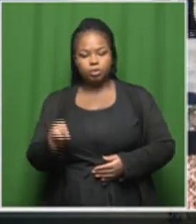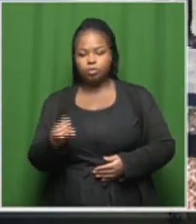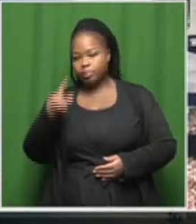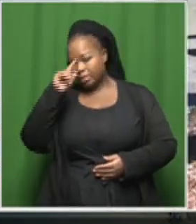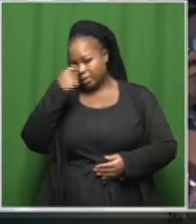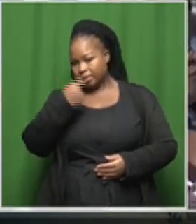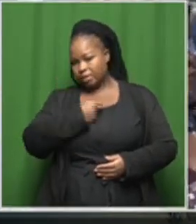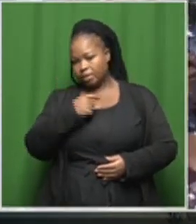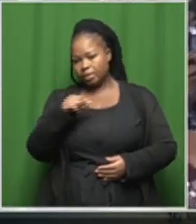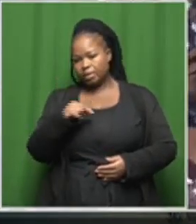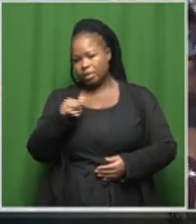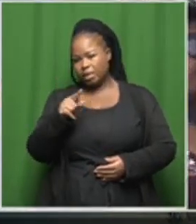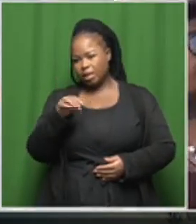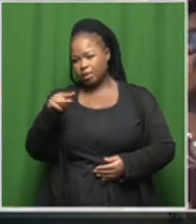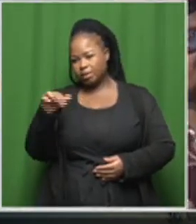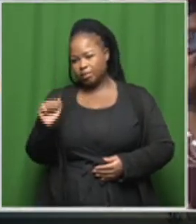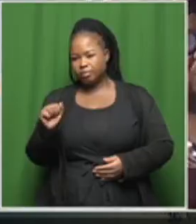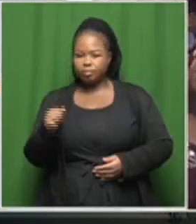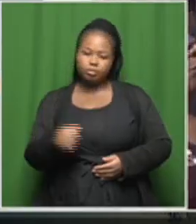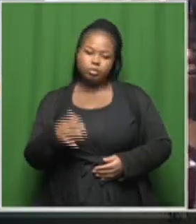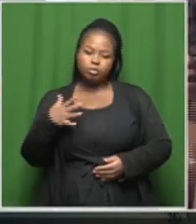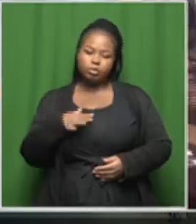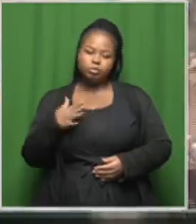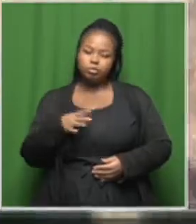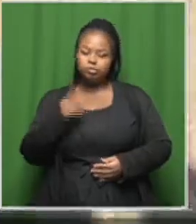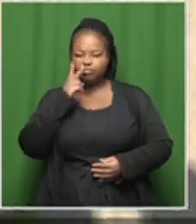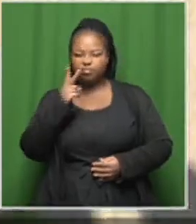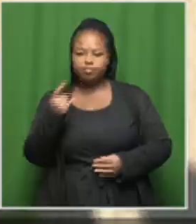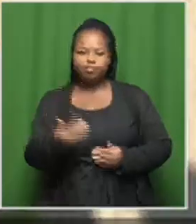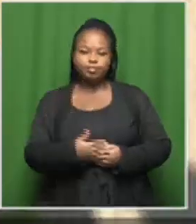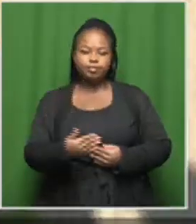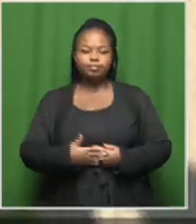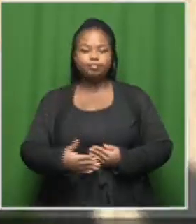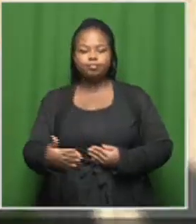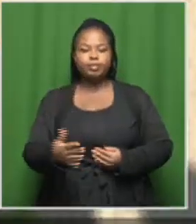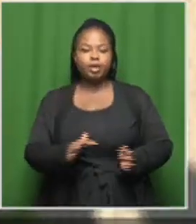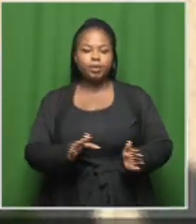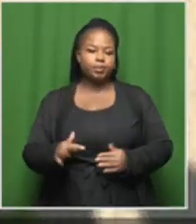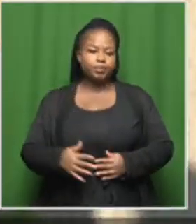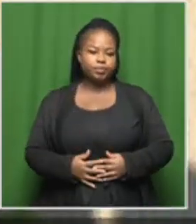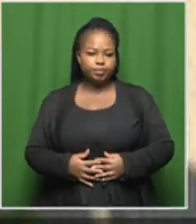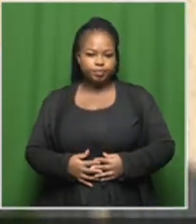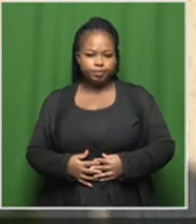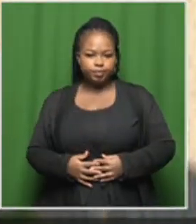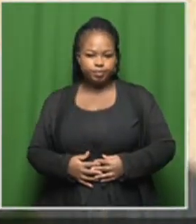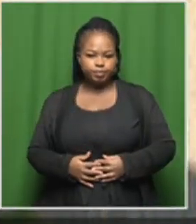late Gqeberha. So we'll see how the day goes, but we'll be following and giving updates throughout.